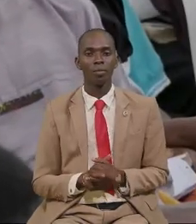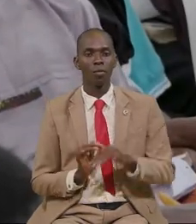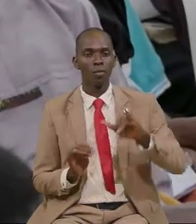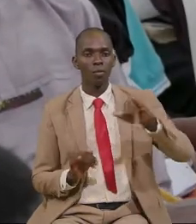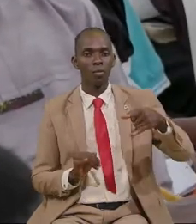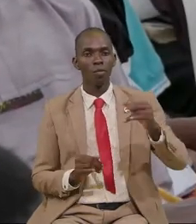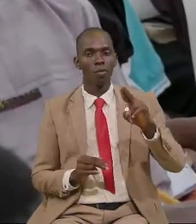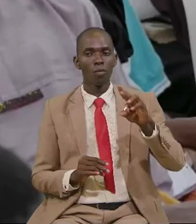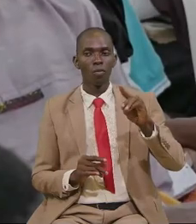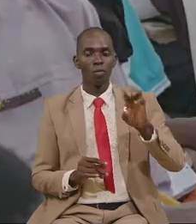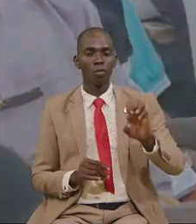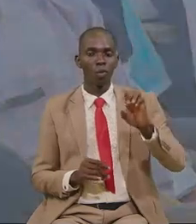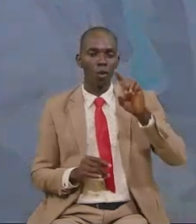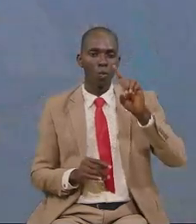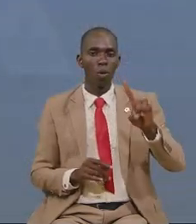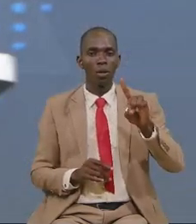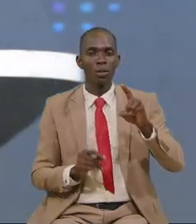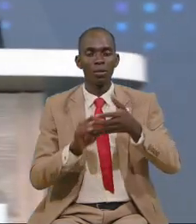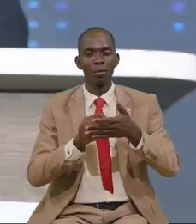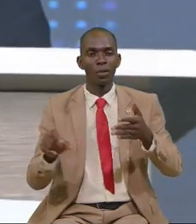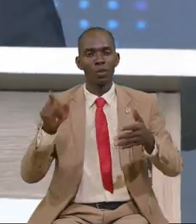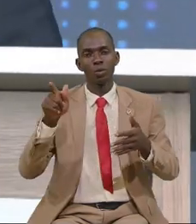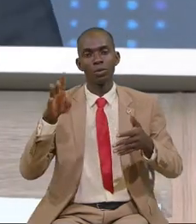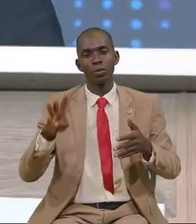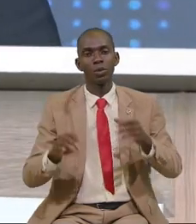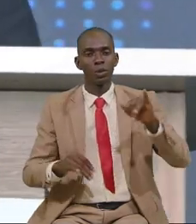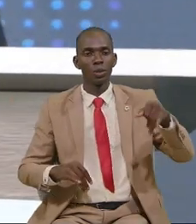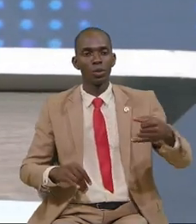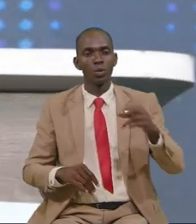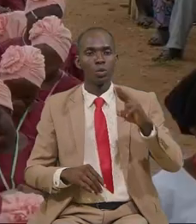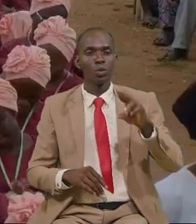chapter 1, verse 24. In Jude